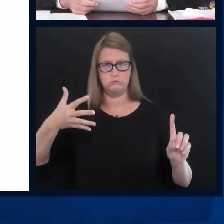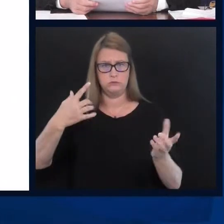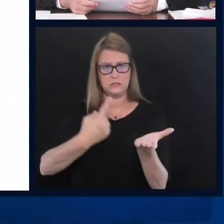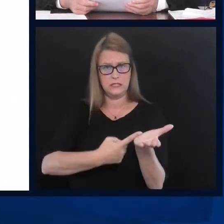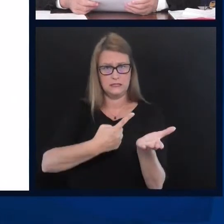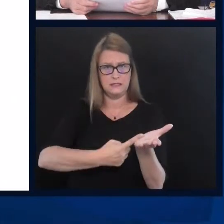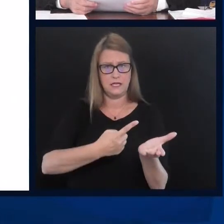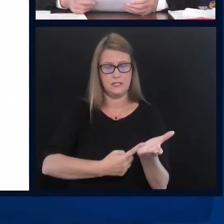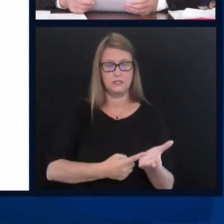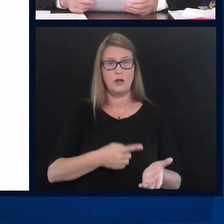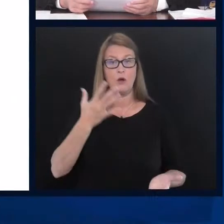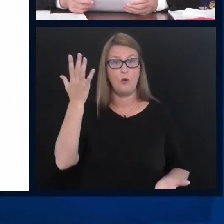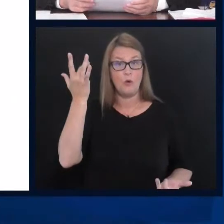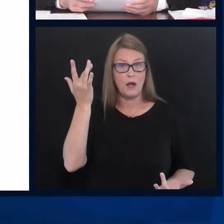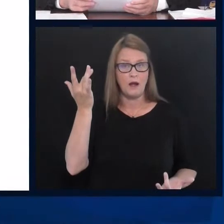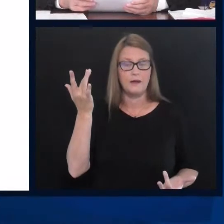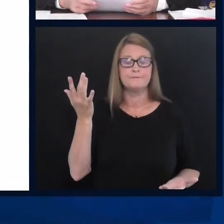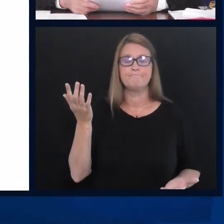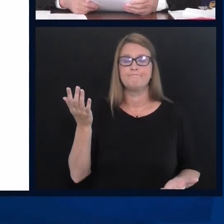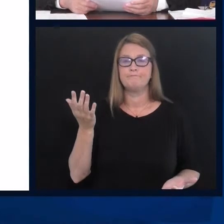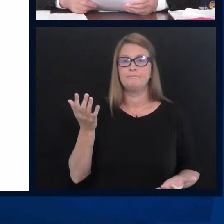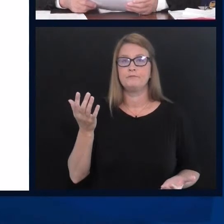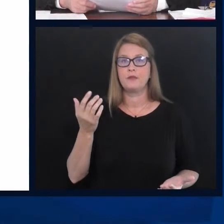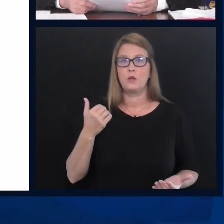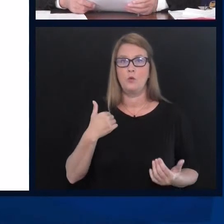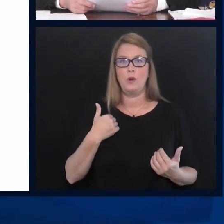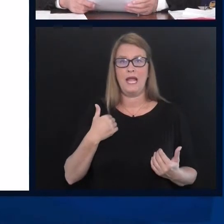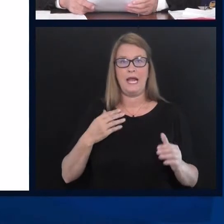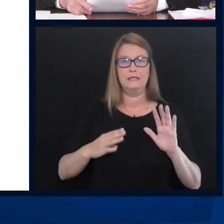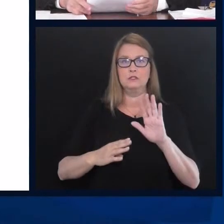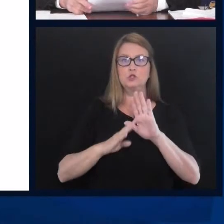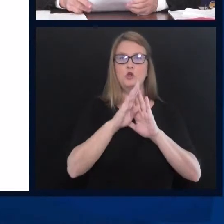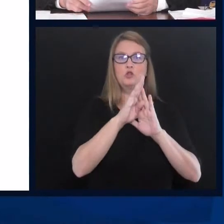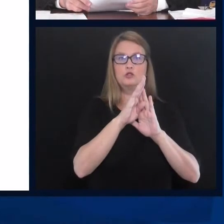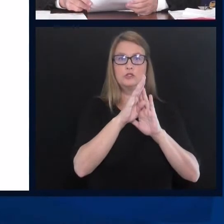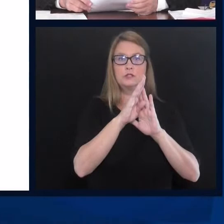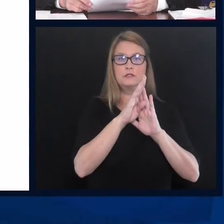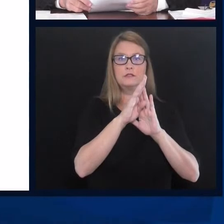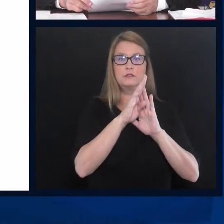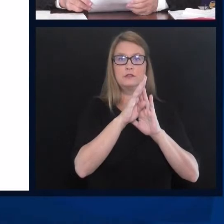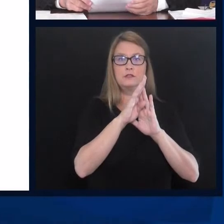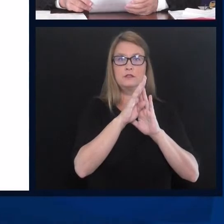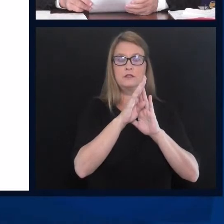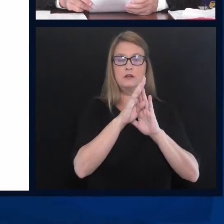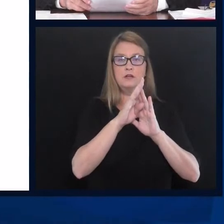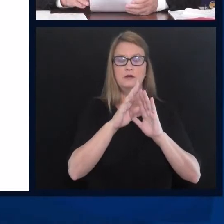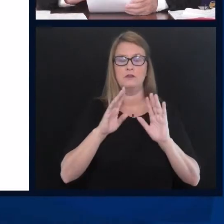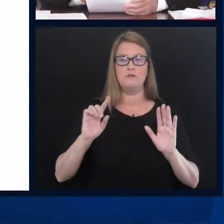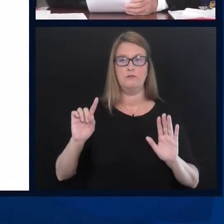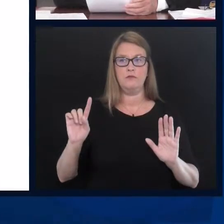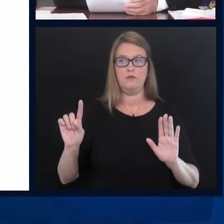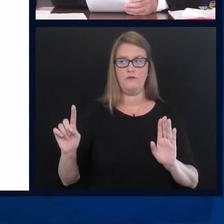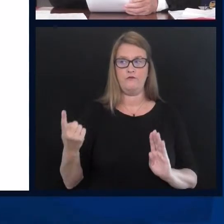in regard to the fact that we went through a surge, the first surge.